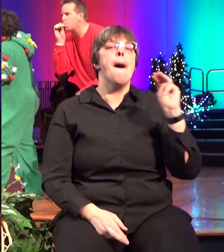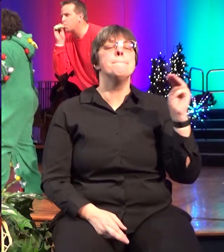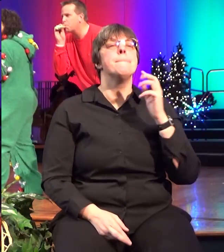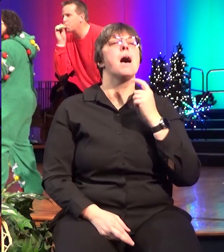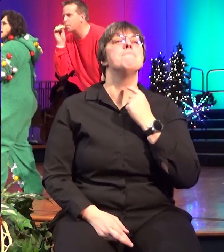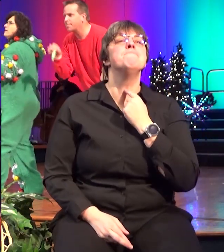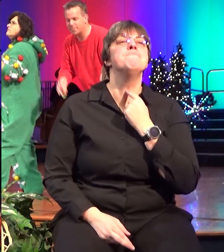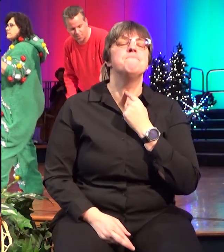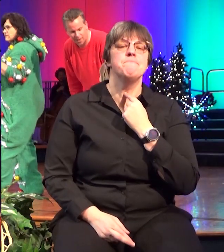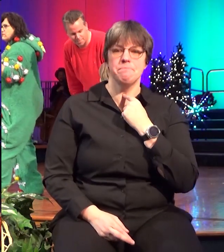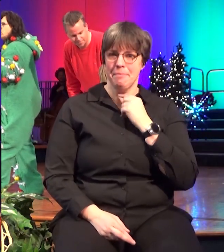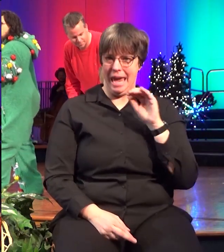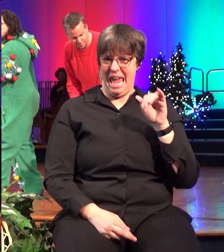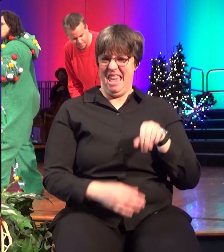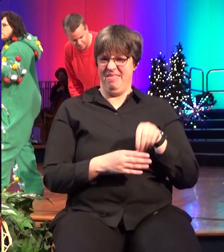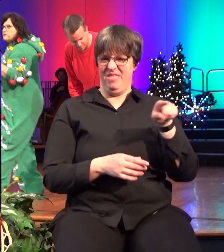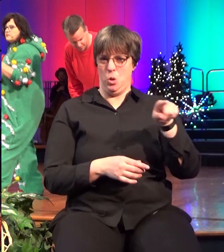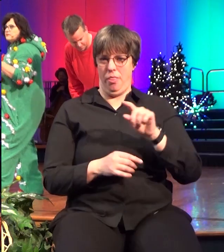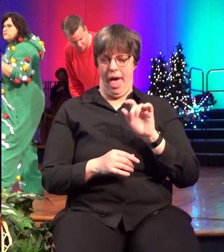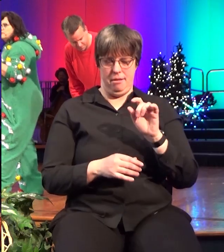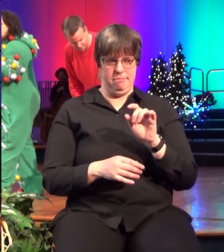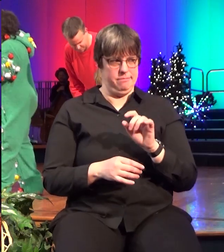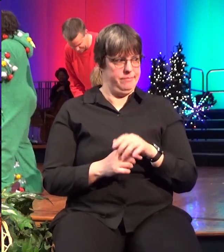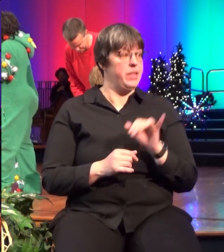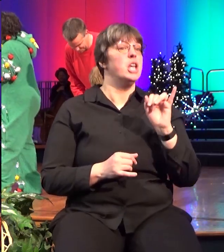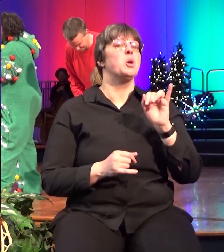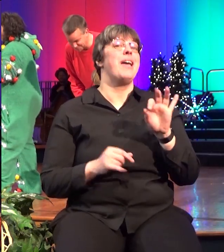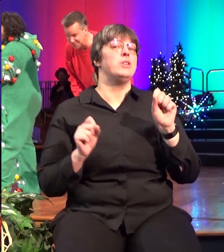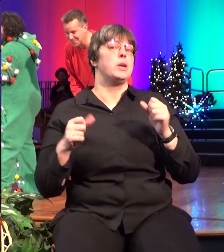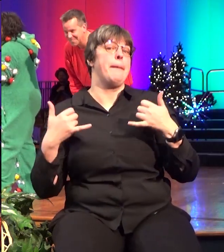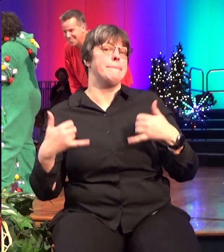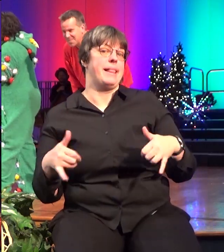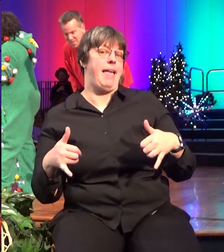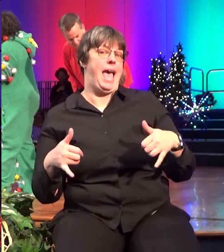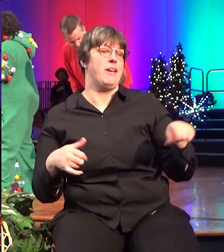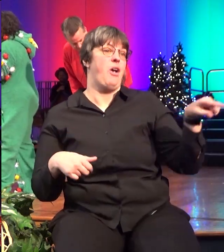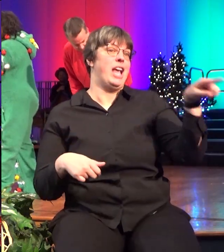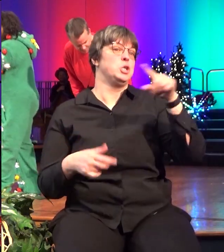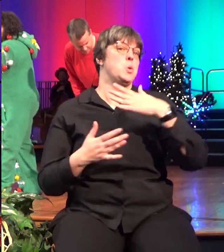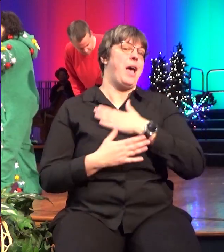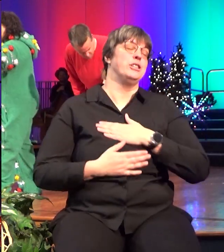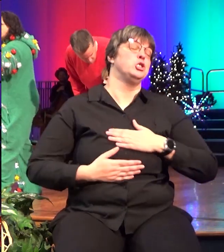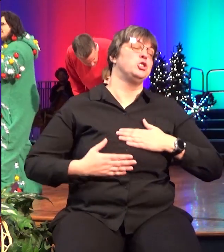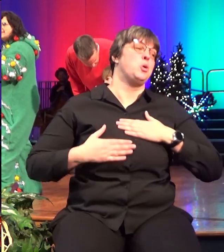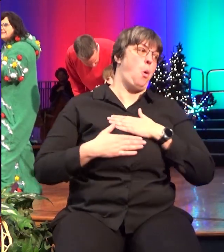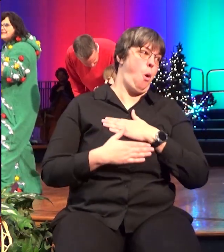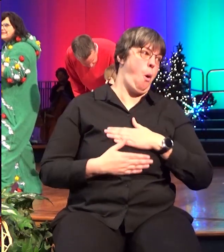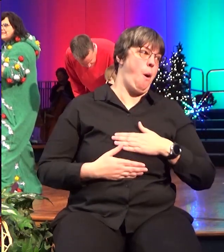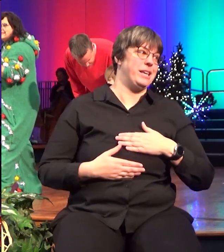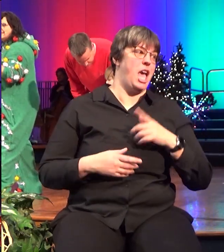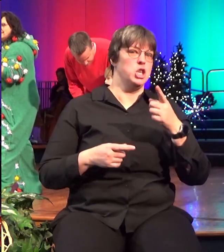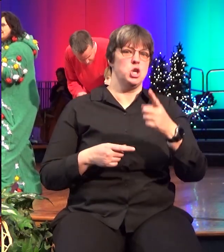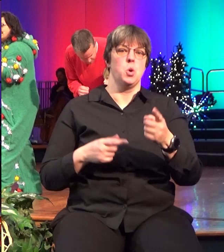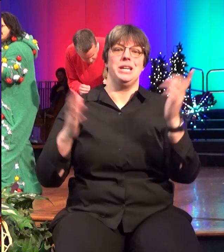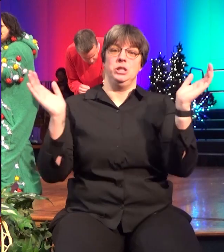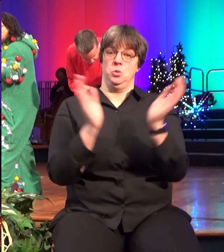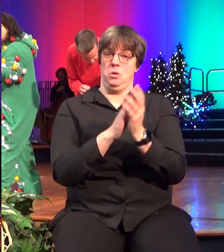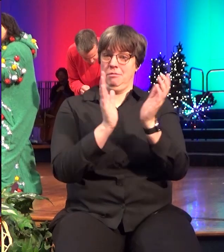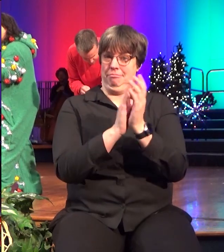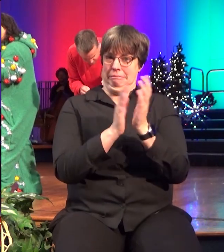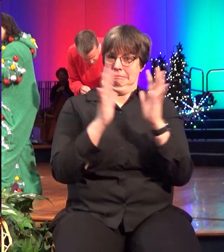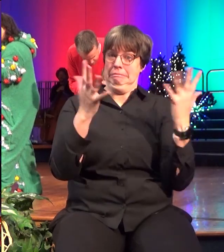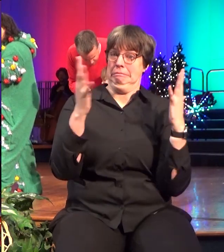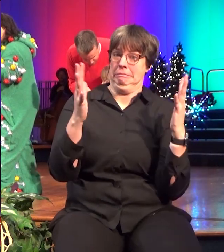Yes, hum. Now, if they can play a song that you enjoy, you will give them a rouse of applause.